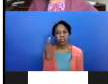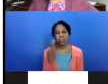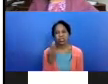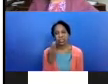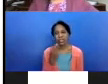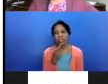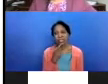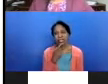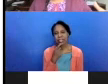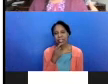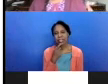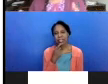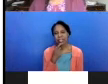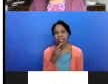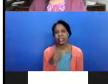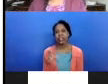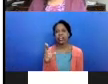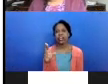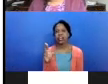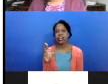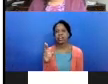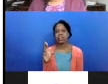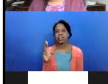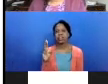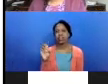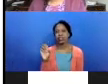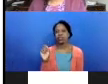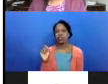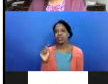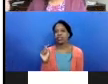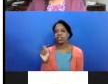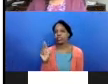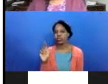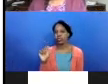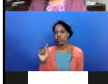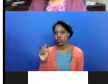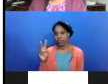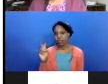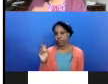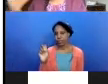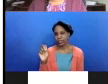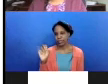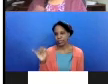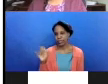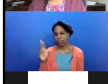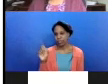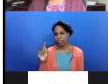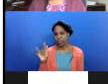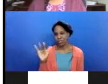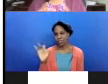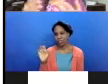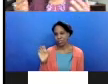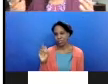has spread among certain communities is because they've been so excluded from the existing systems, and especially cases with women committing